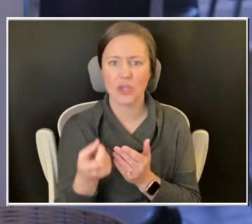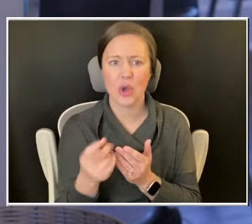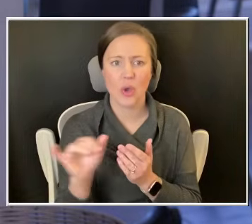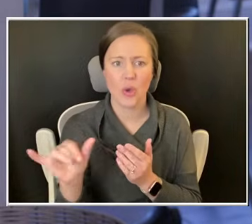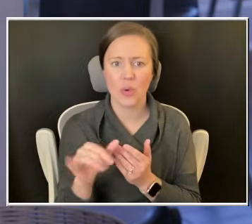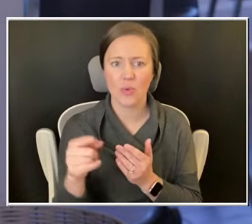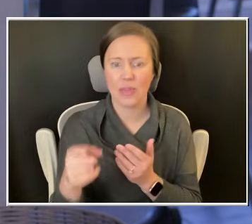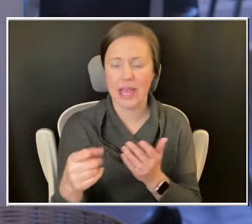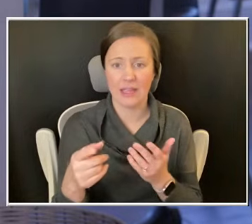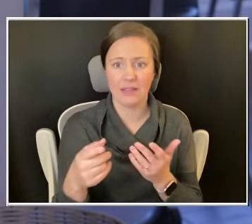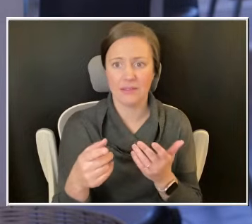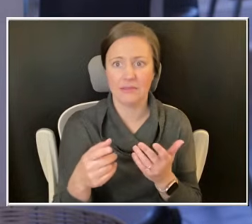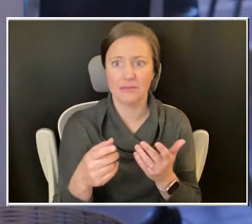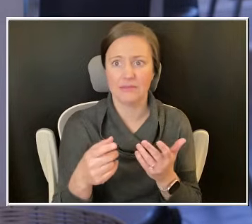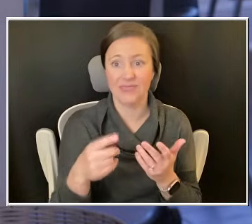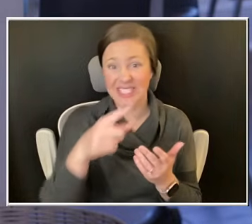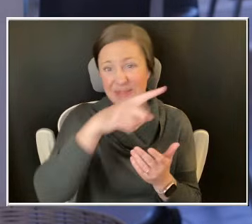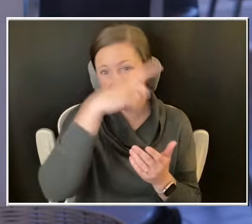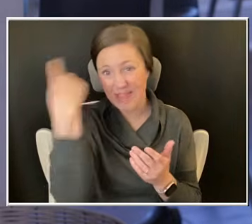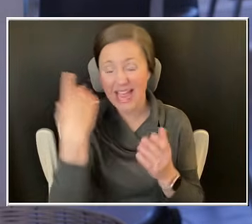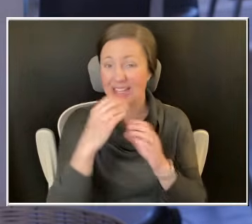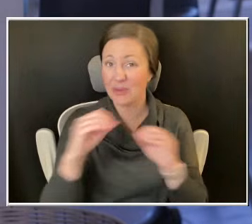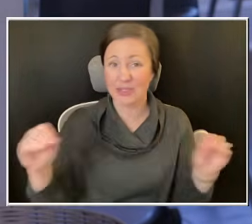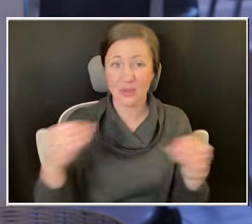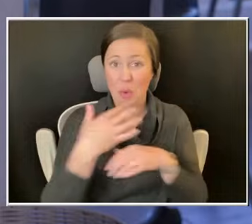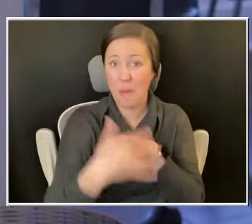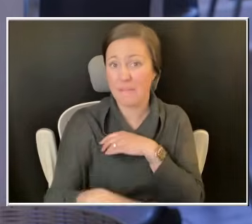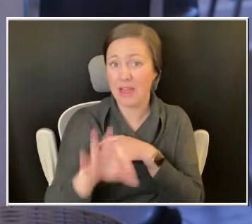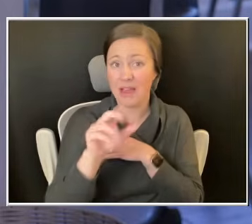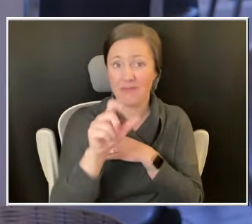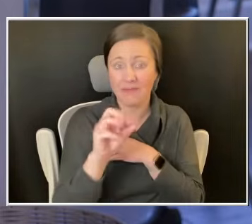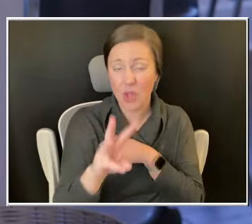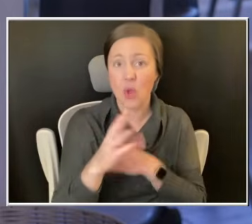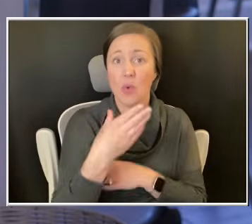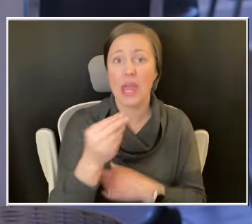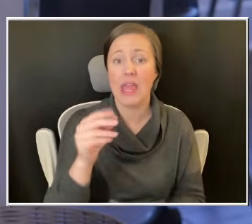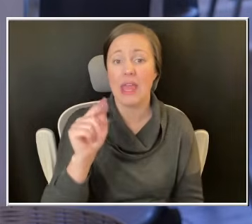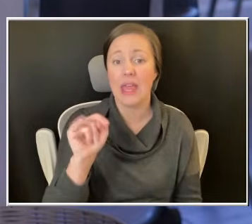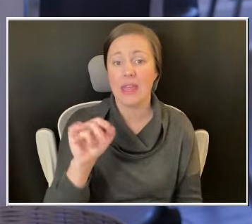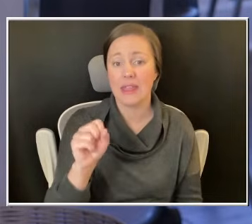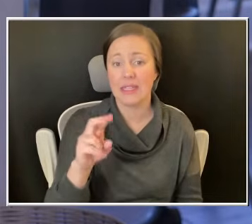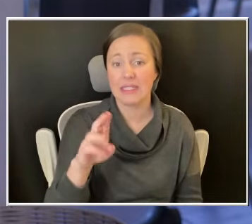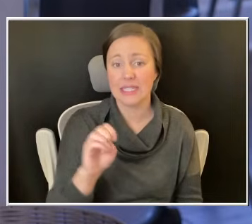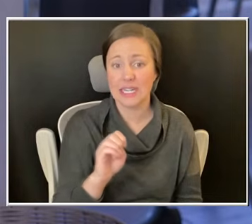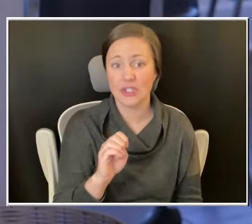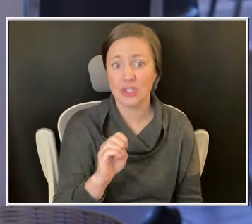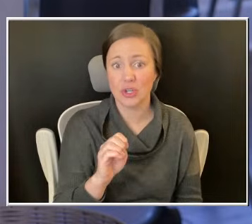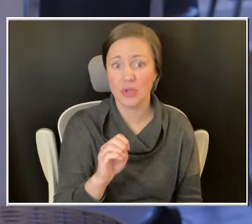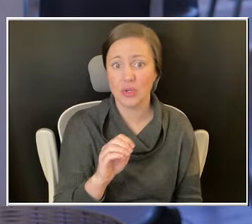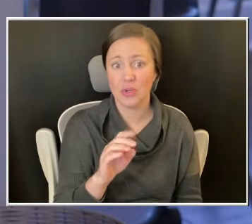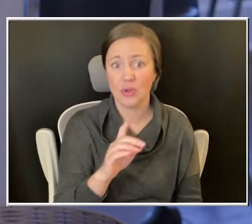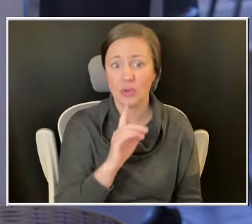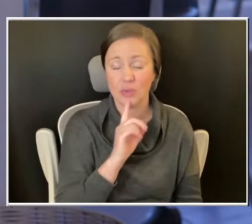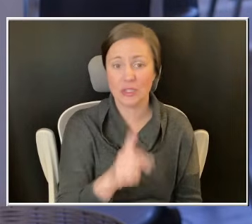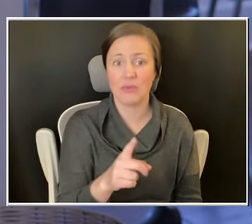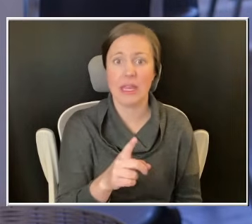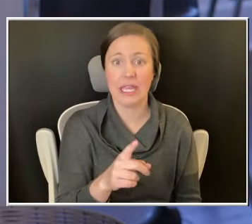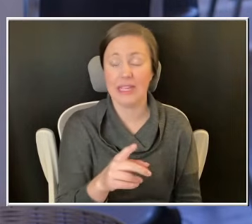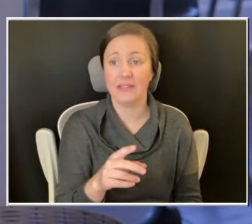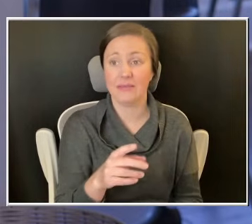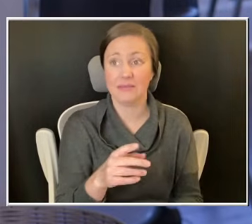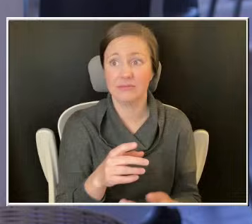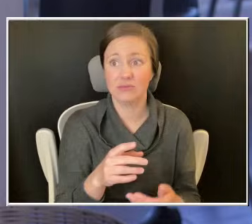black. The tissue was so, just stuck on the